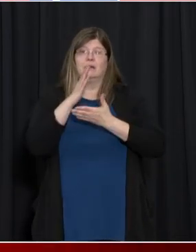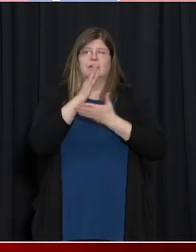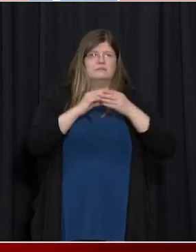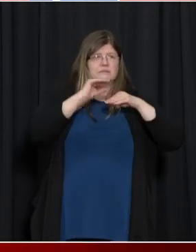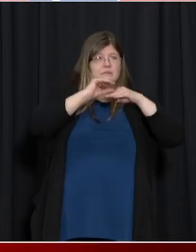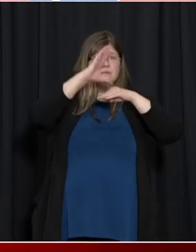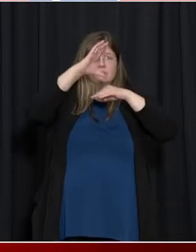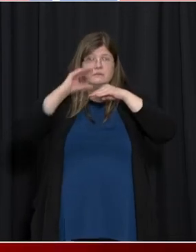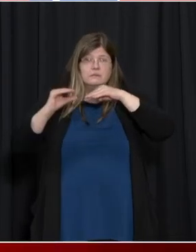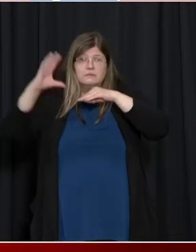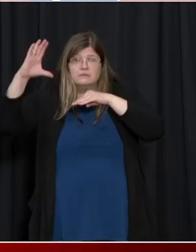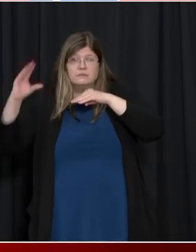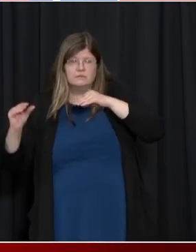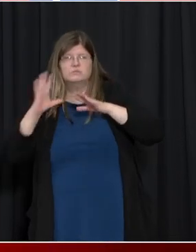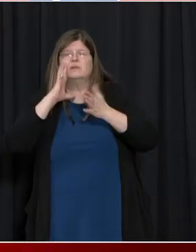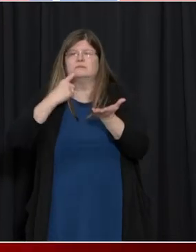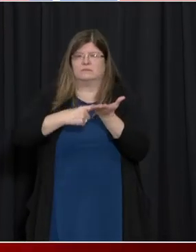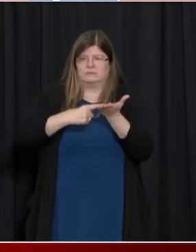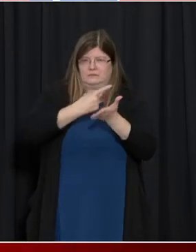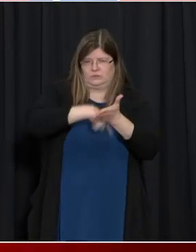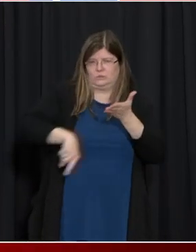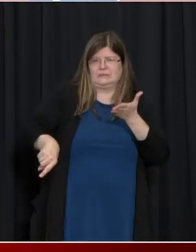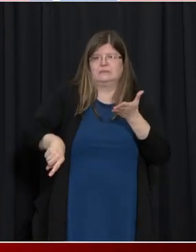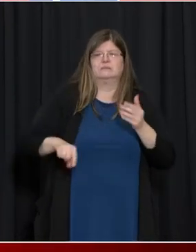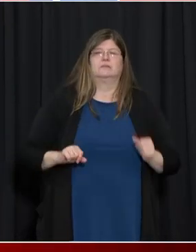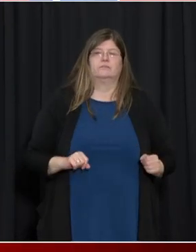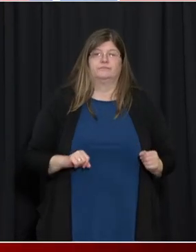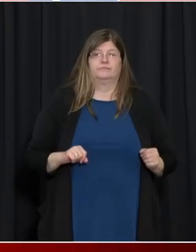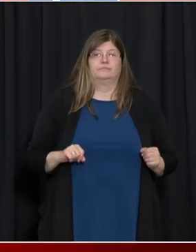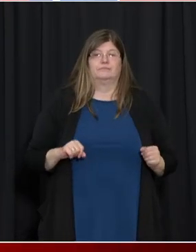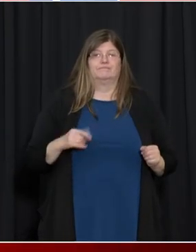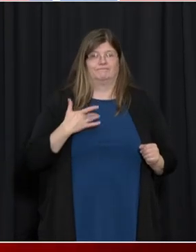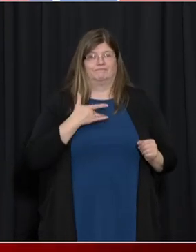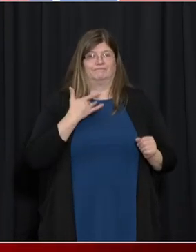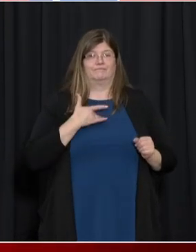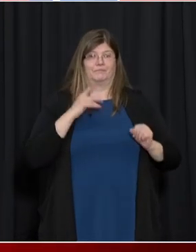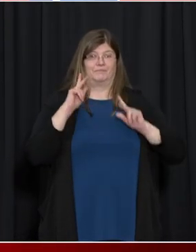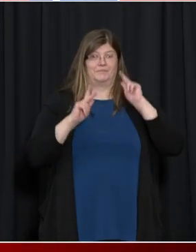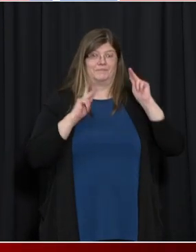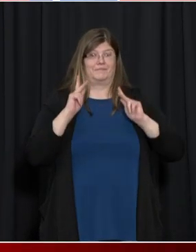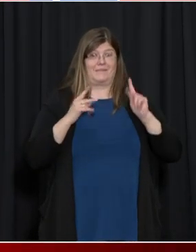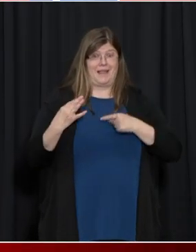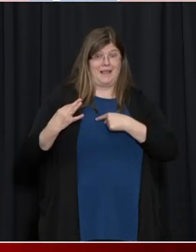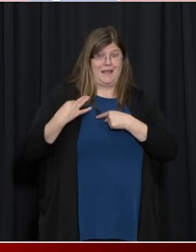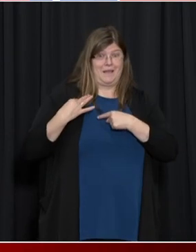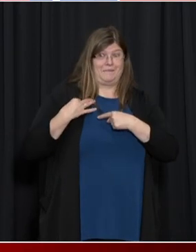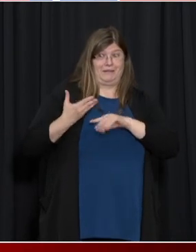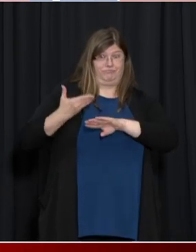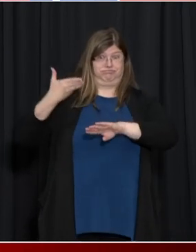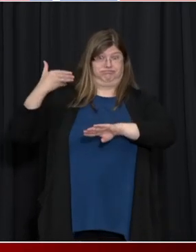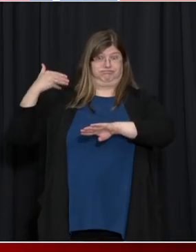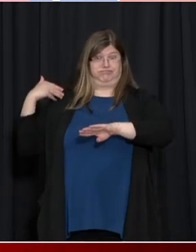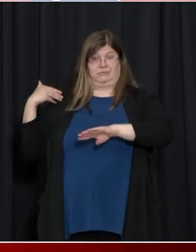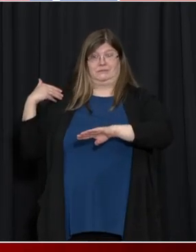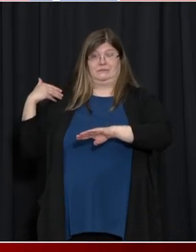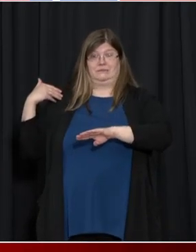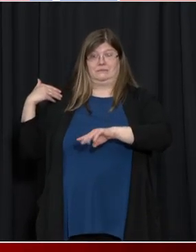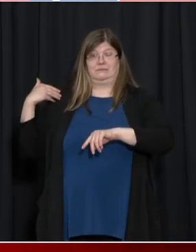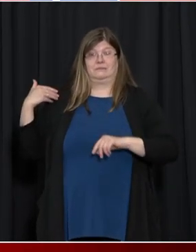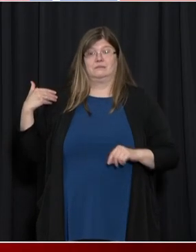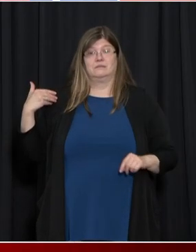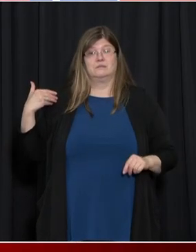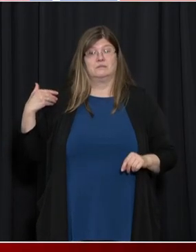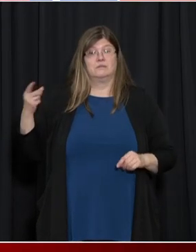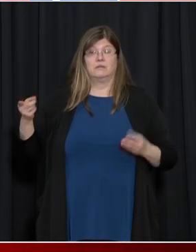My sense is, Annalisa, that people who applied early on have long been